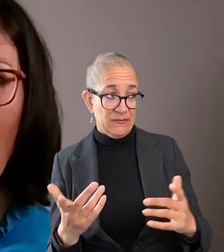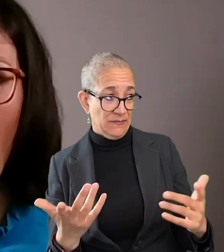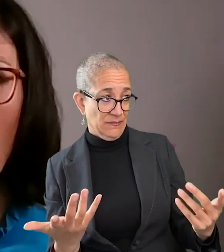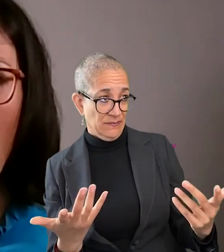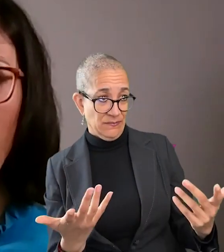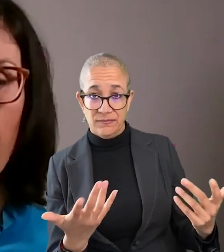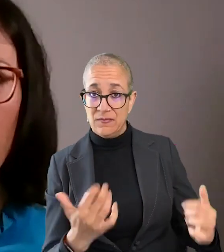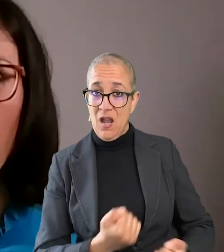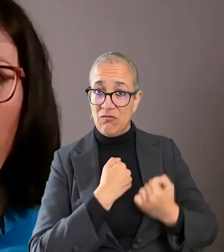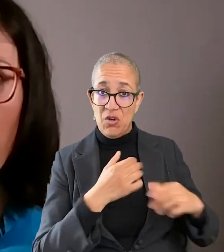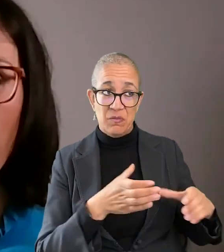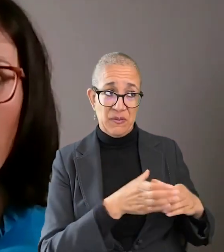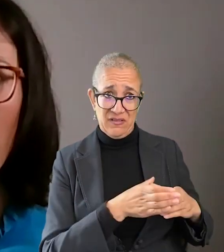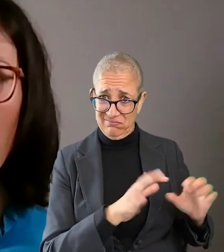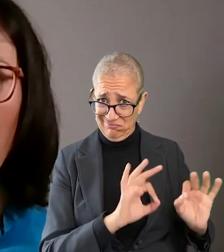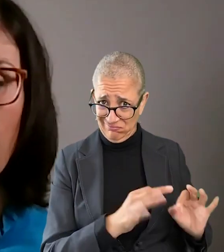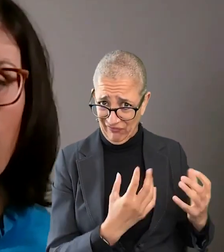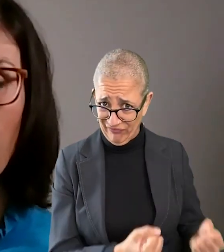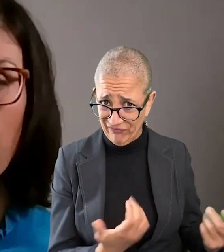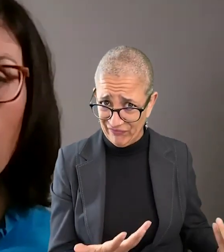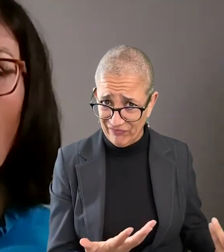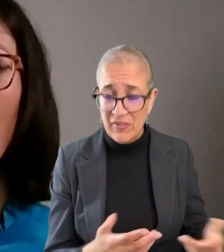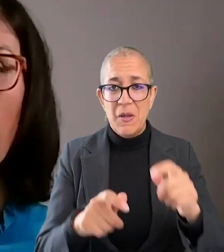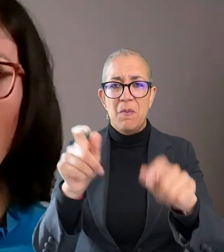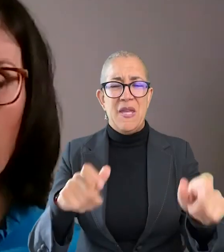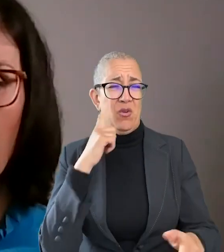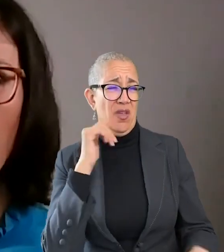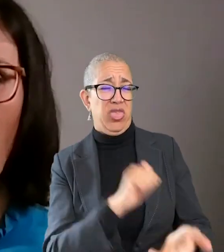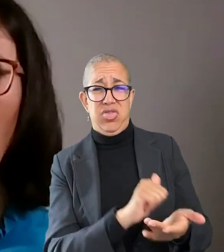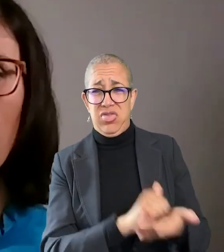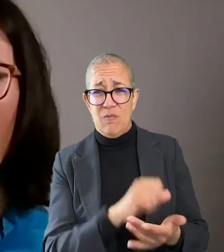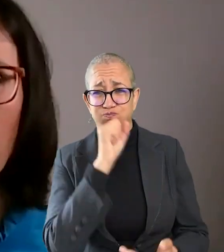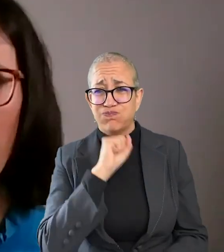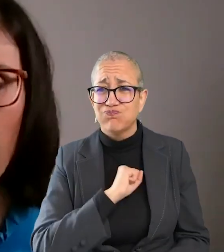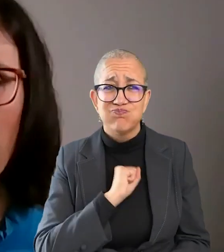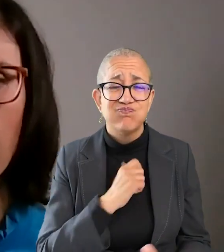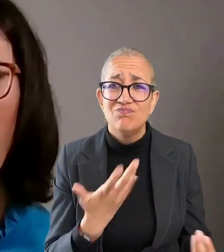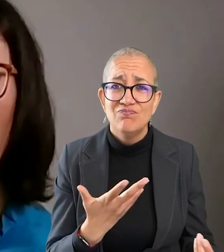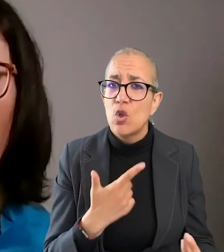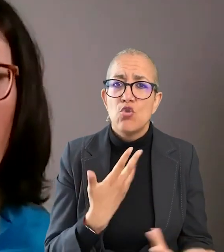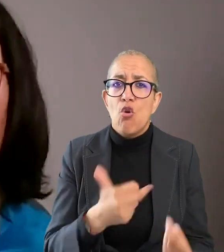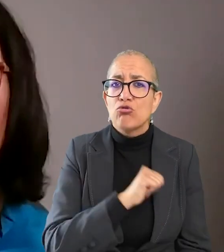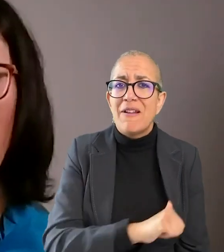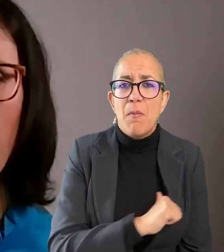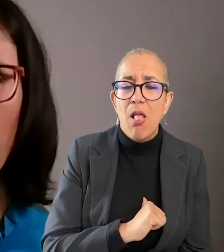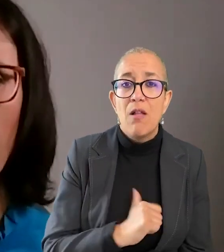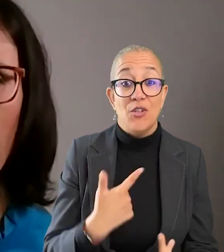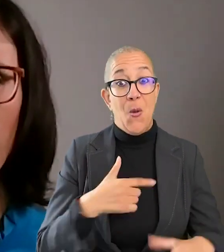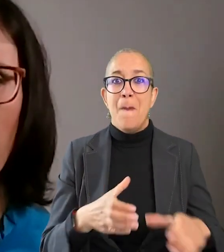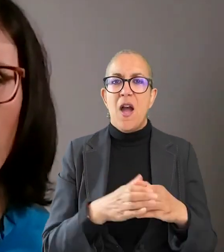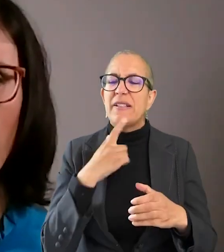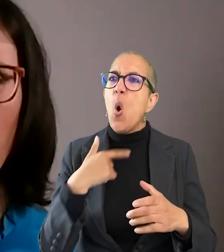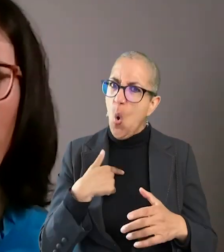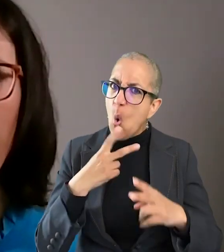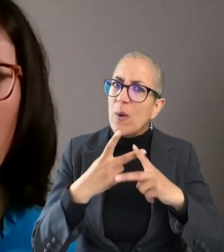order, then people are going to consider us not credible. So how as a party can we say that we care deeply about the Black